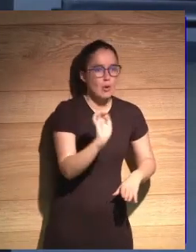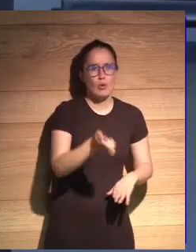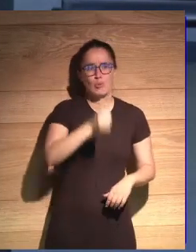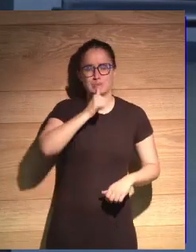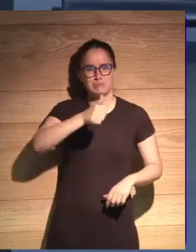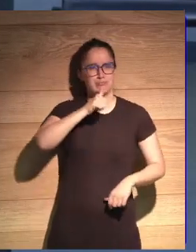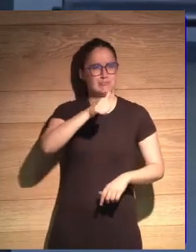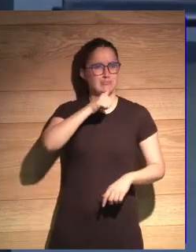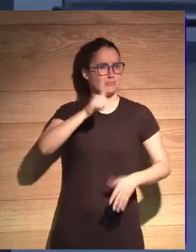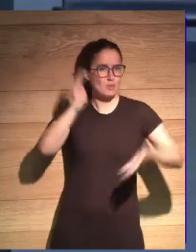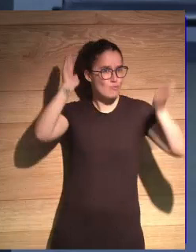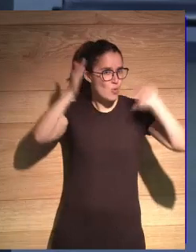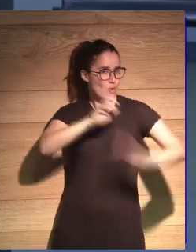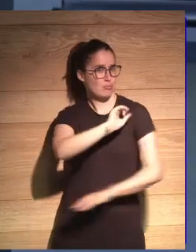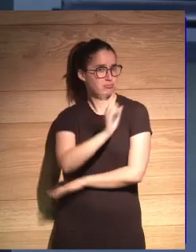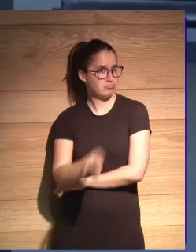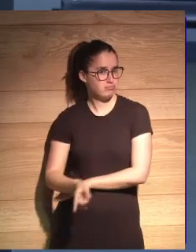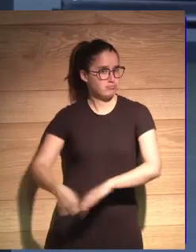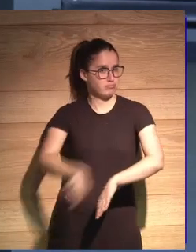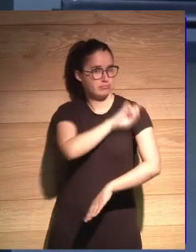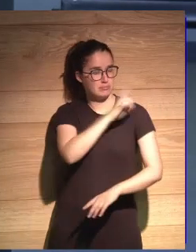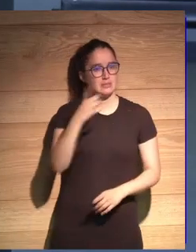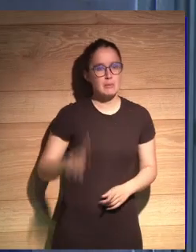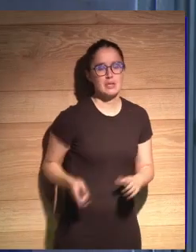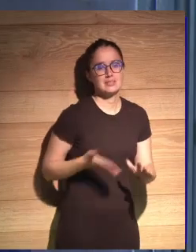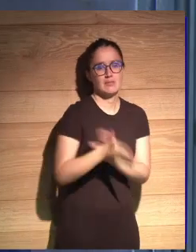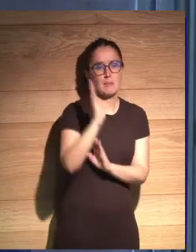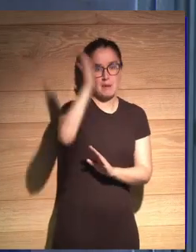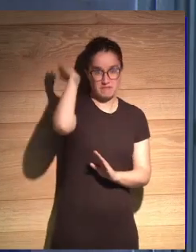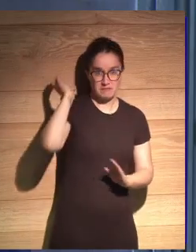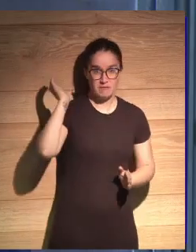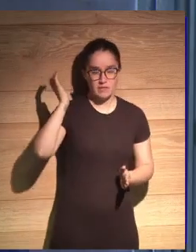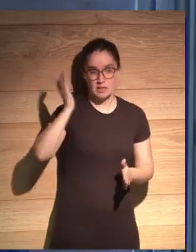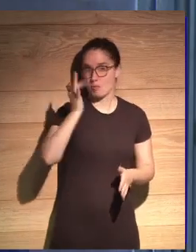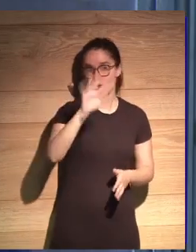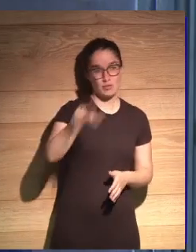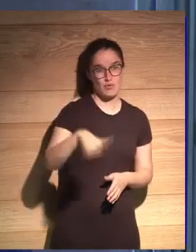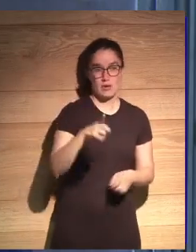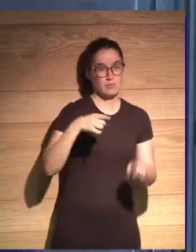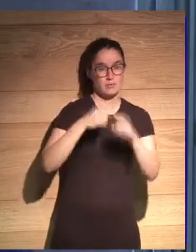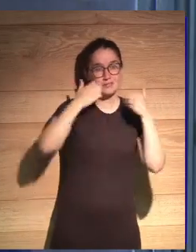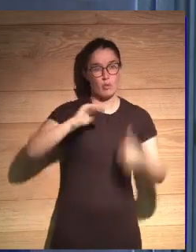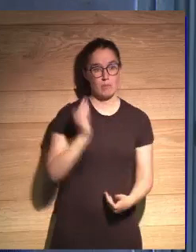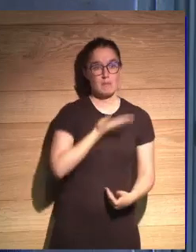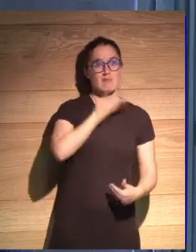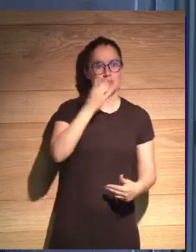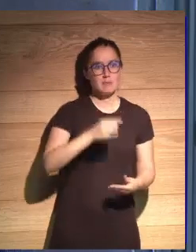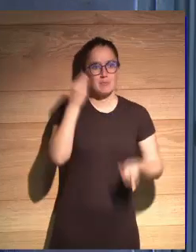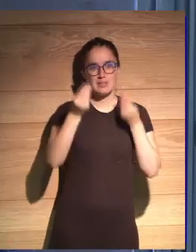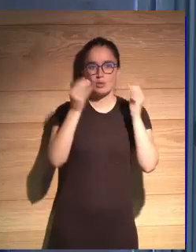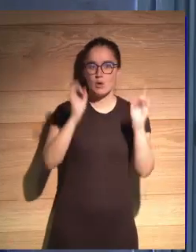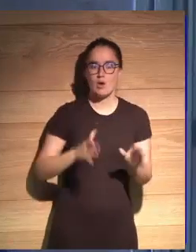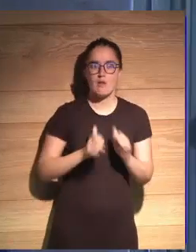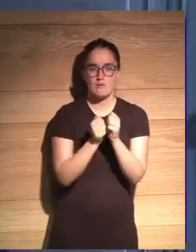eating, wrong diet, or binge drinking is not good for